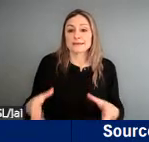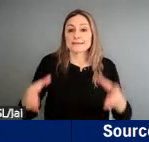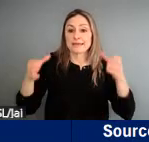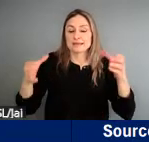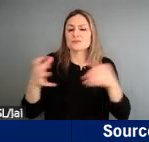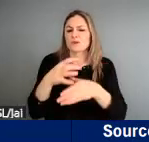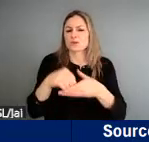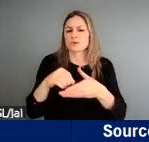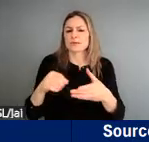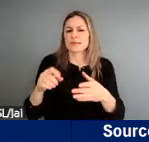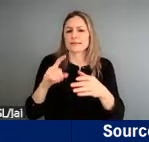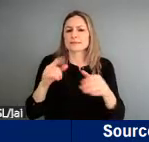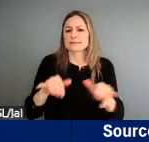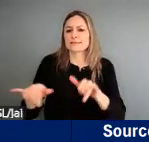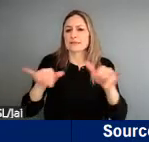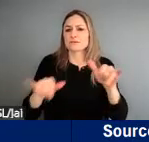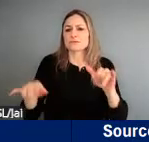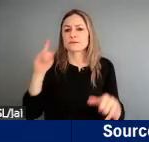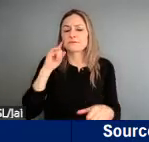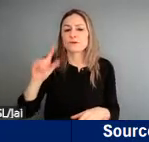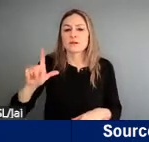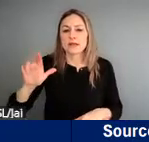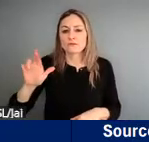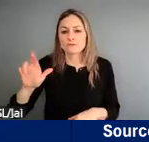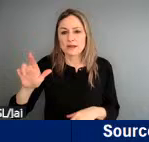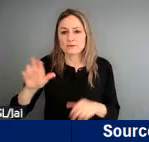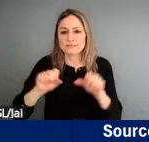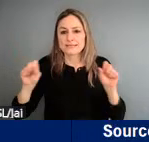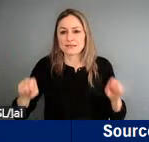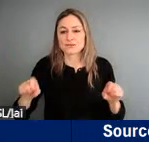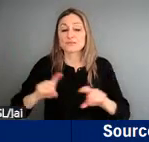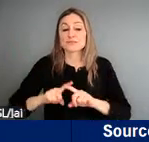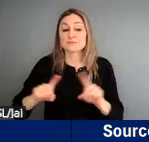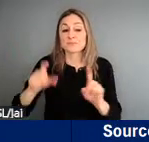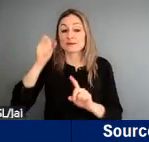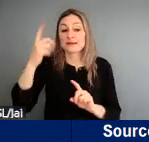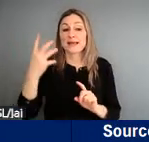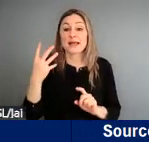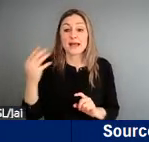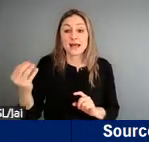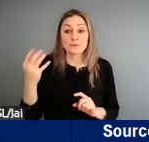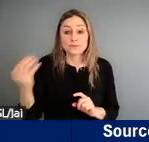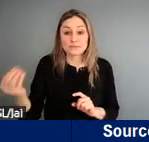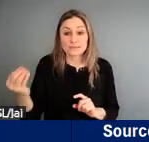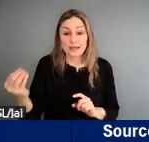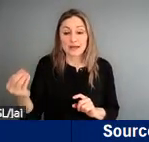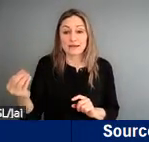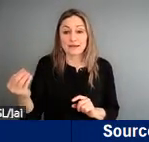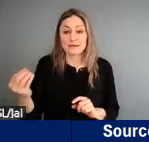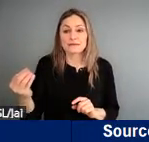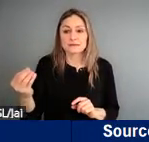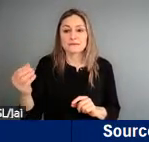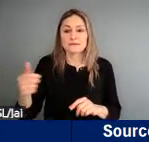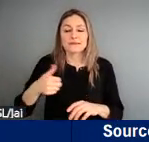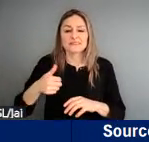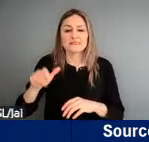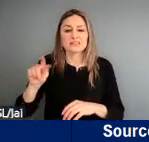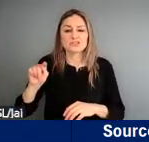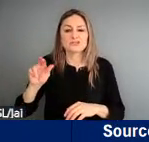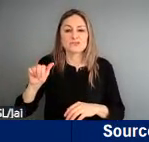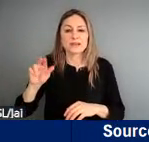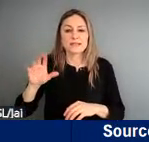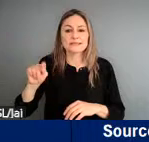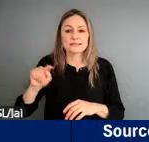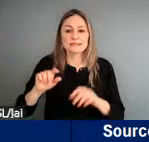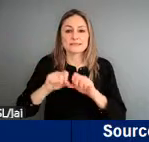included for light rail stations. However, outside of the transit stations, this